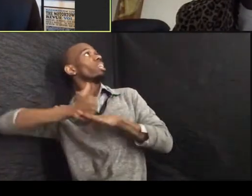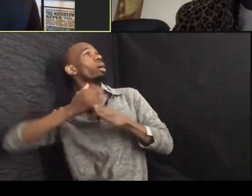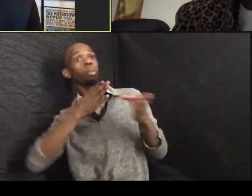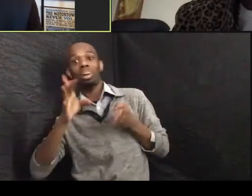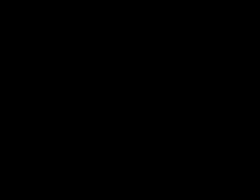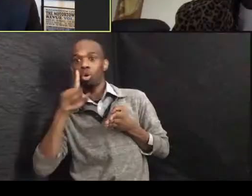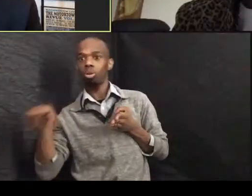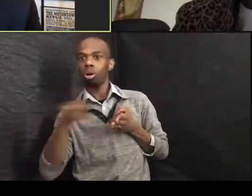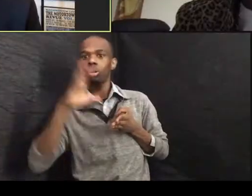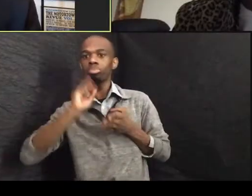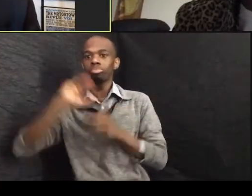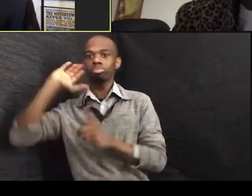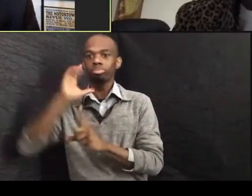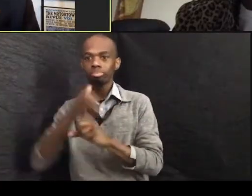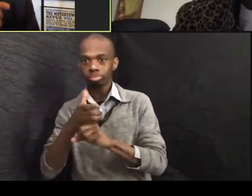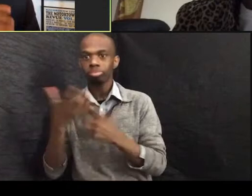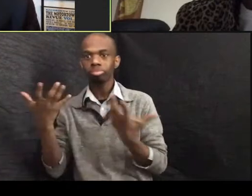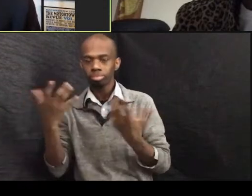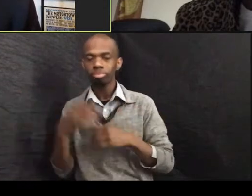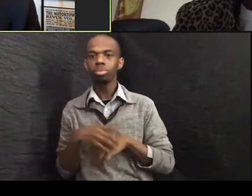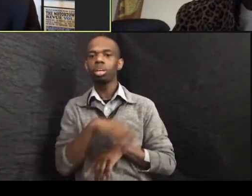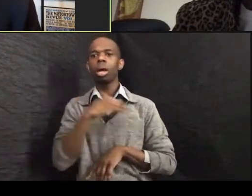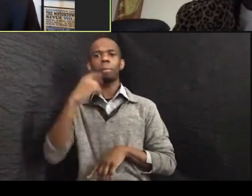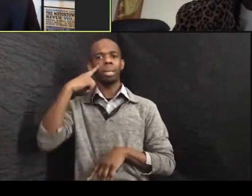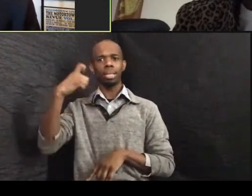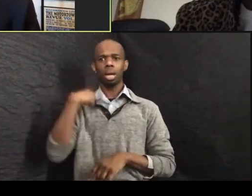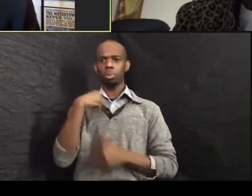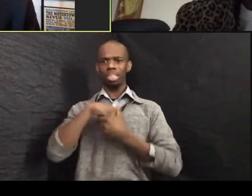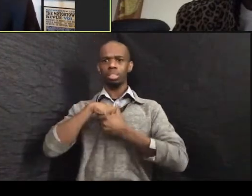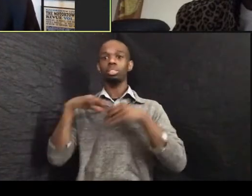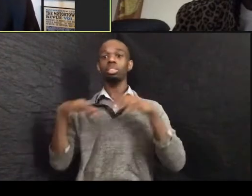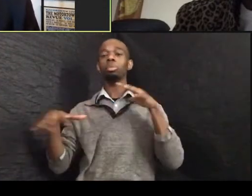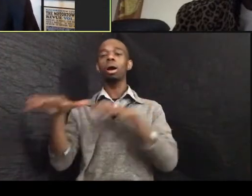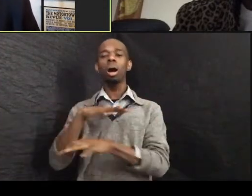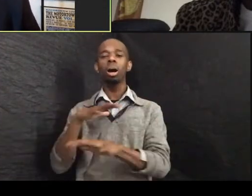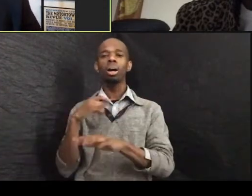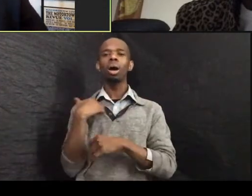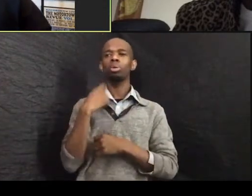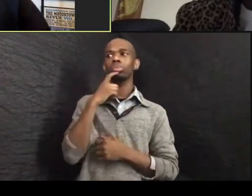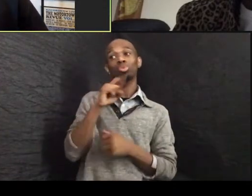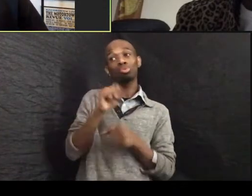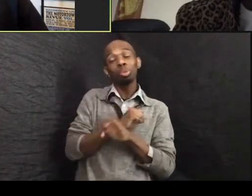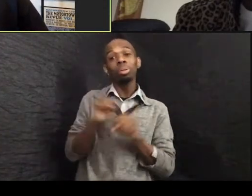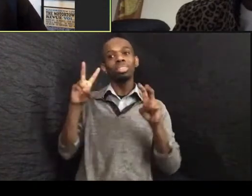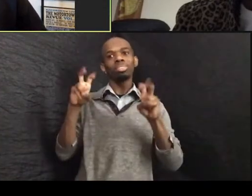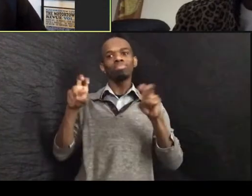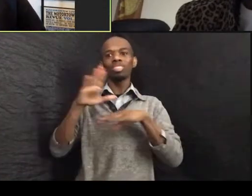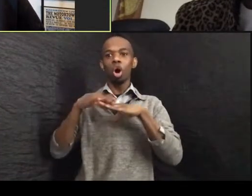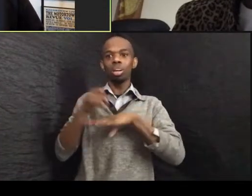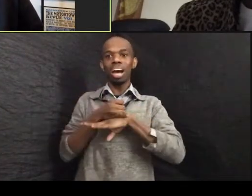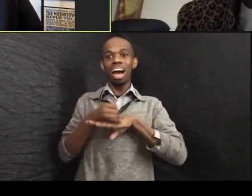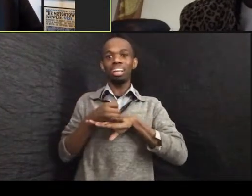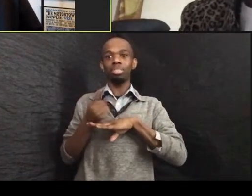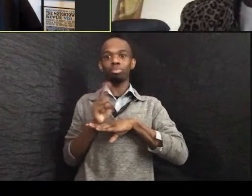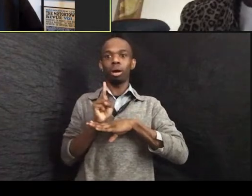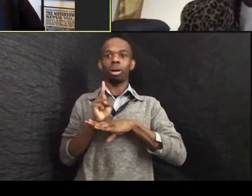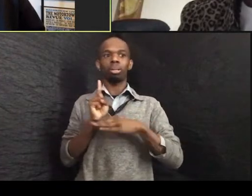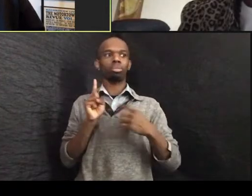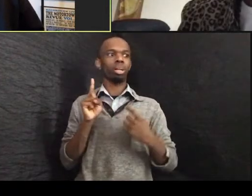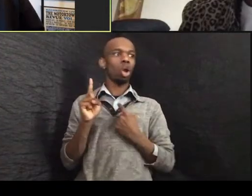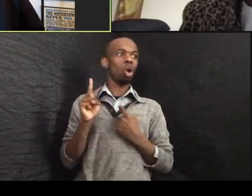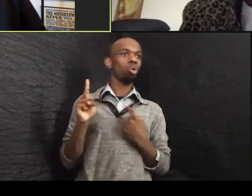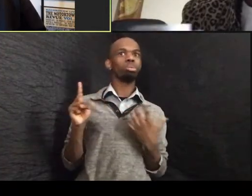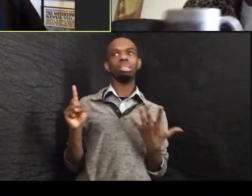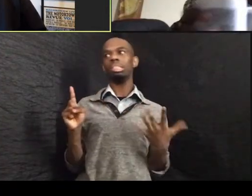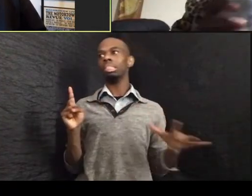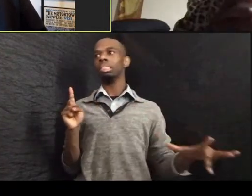these things. You know what I'm saying? Because I was in a space where I was literally on an island by myself. You know what I'm saying? Yeah. And I had no other choice. I walked